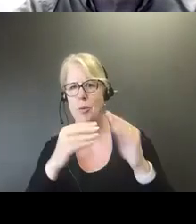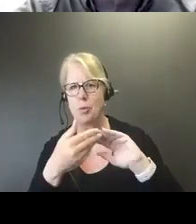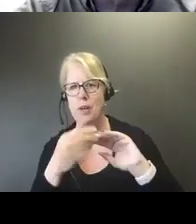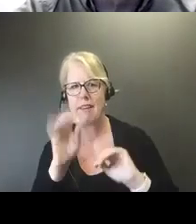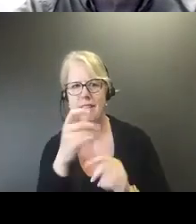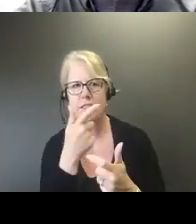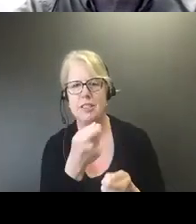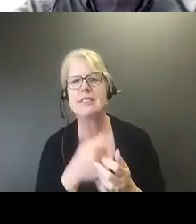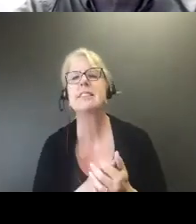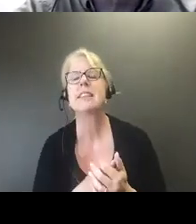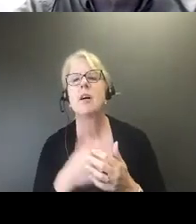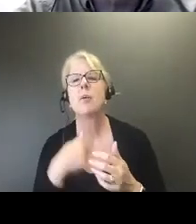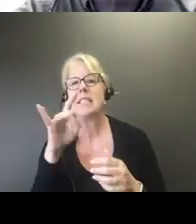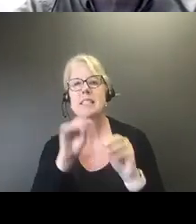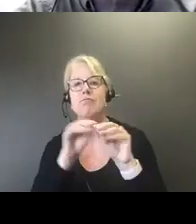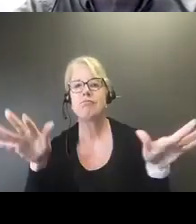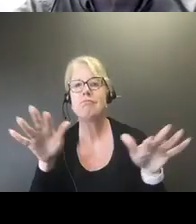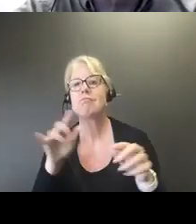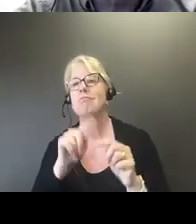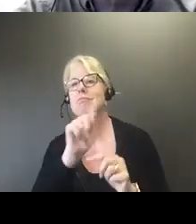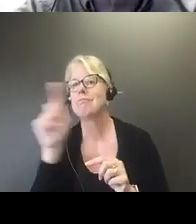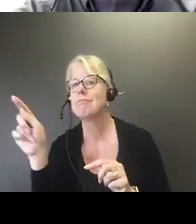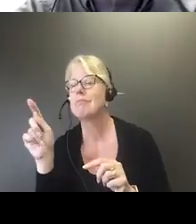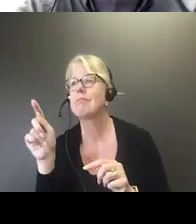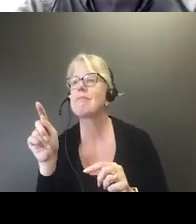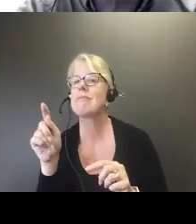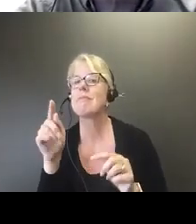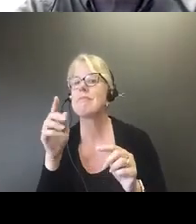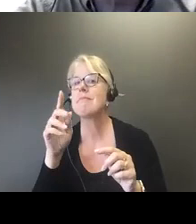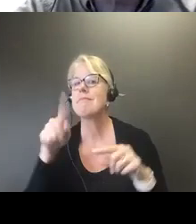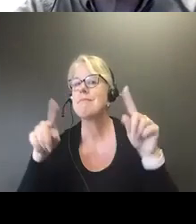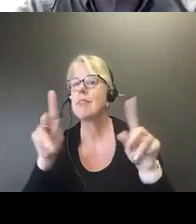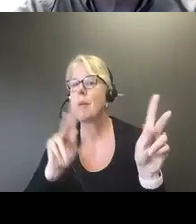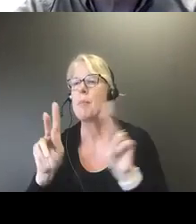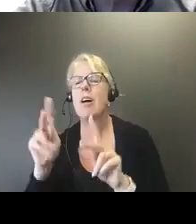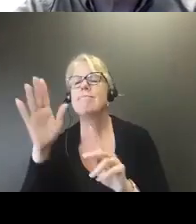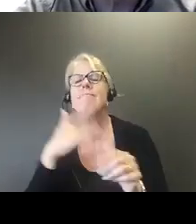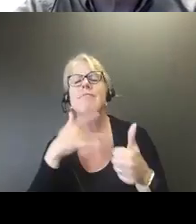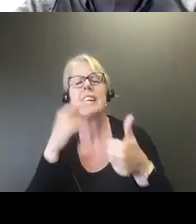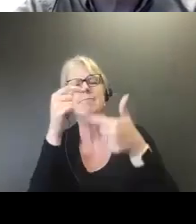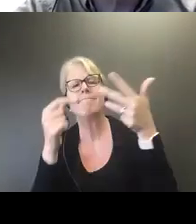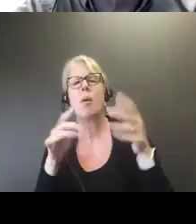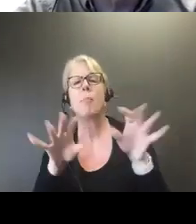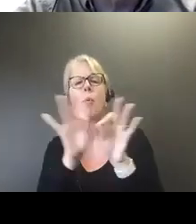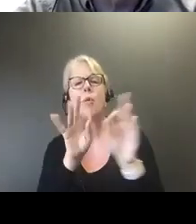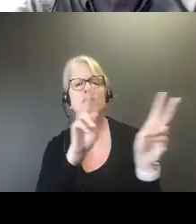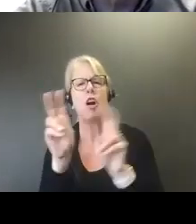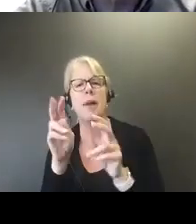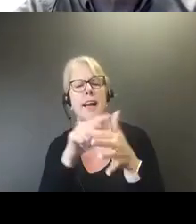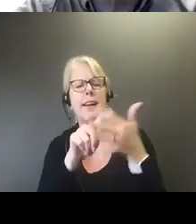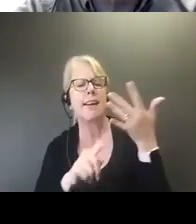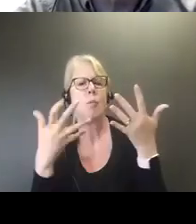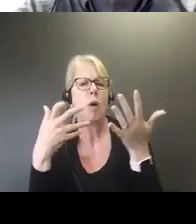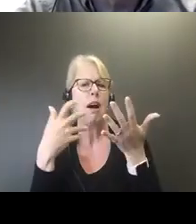out an ask to those individuals around what would be the important topics that they would like to explore more about